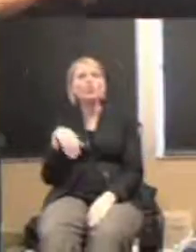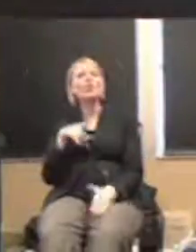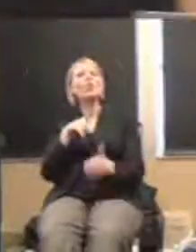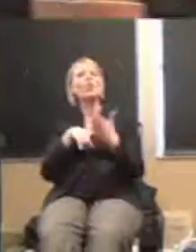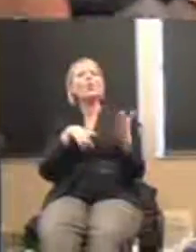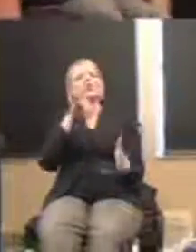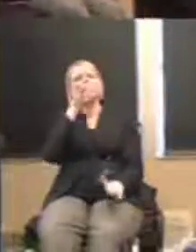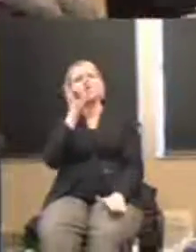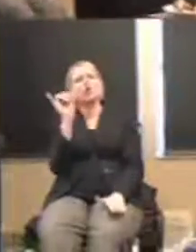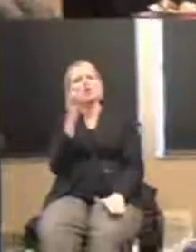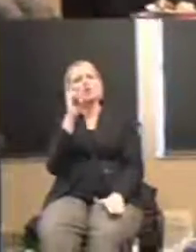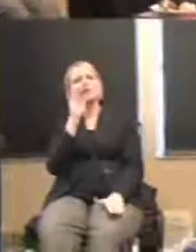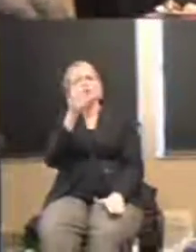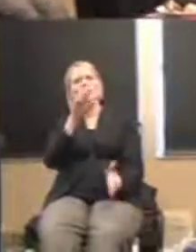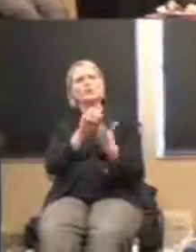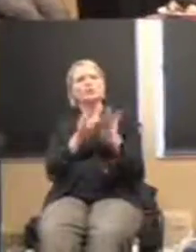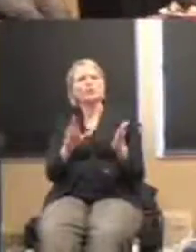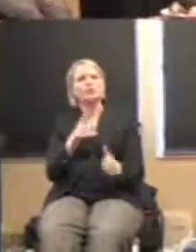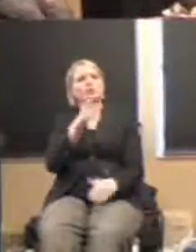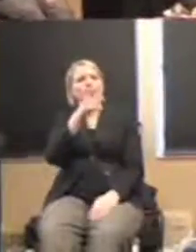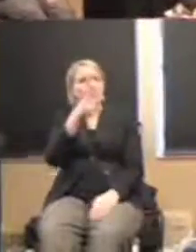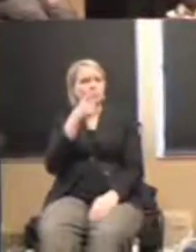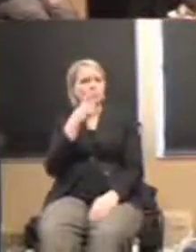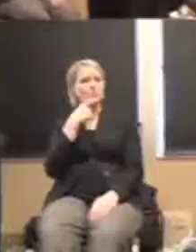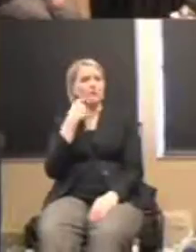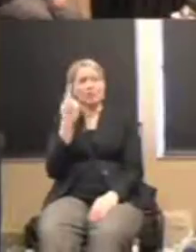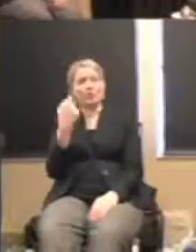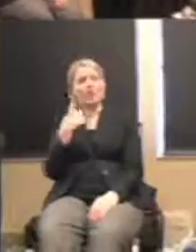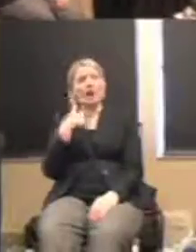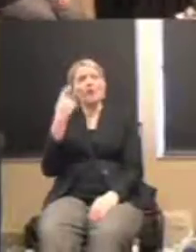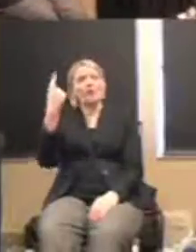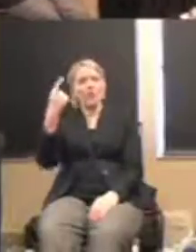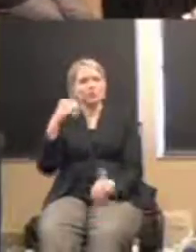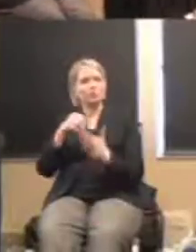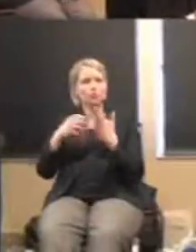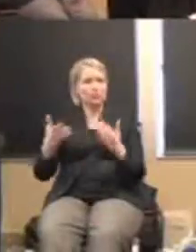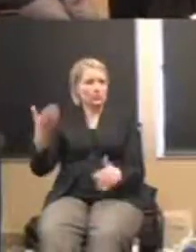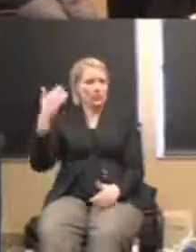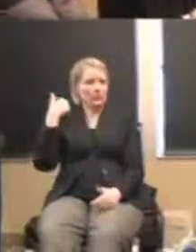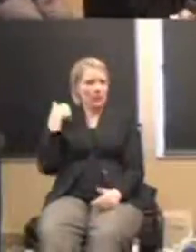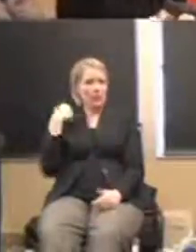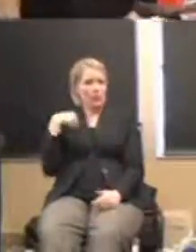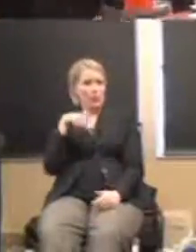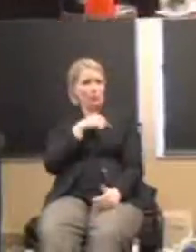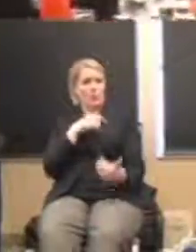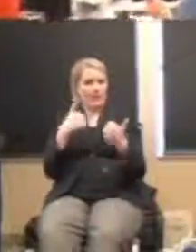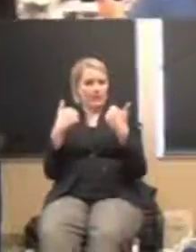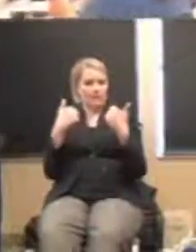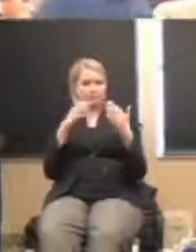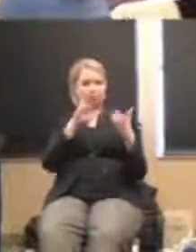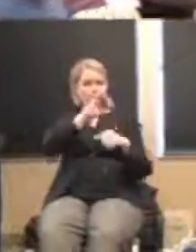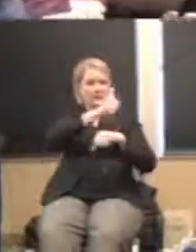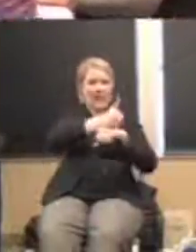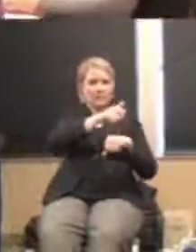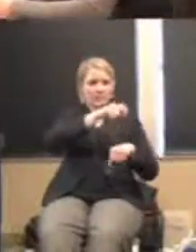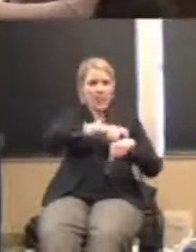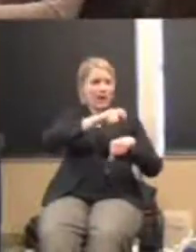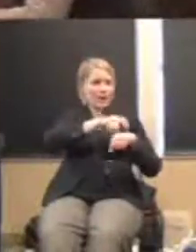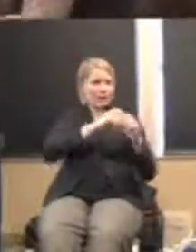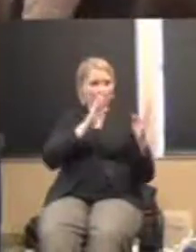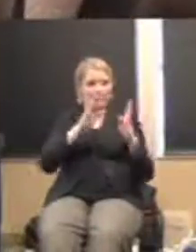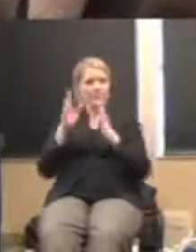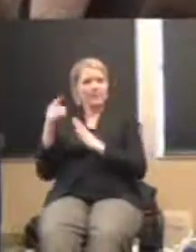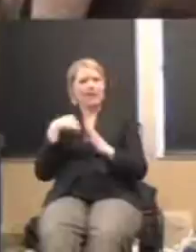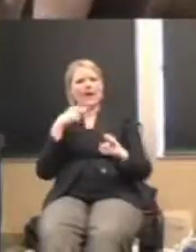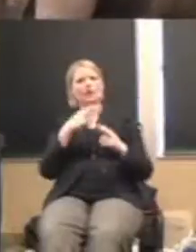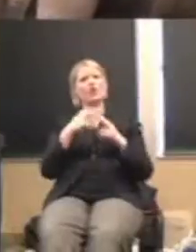look like for your student? It's a student I had in the past, and okay. So we had scheduled times. I called it